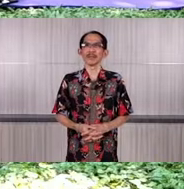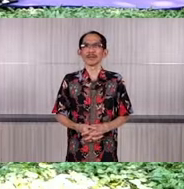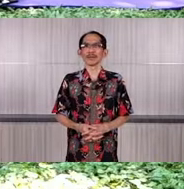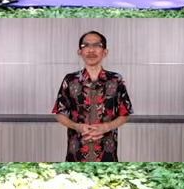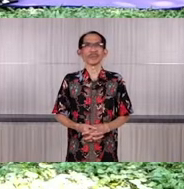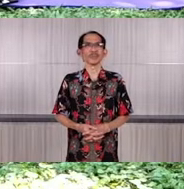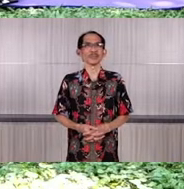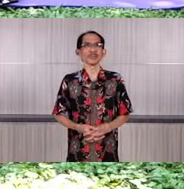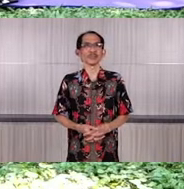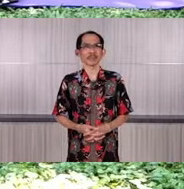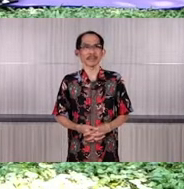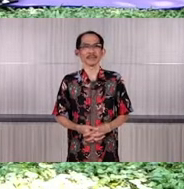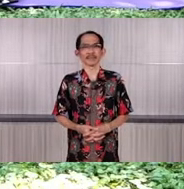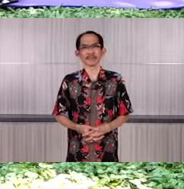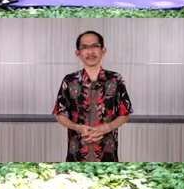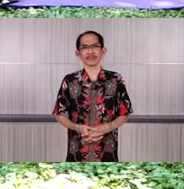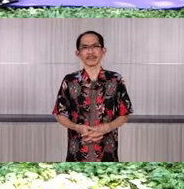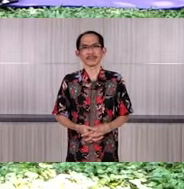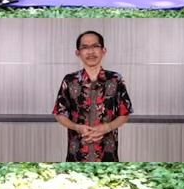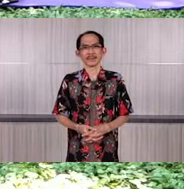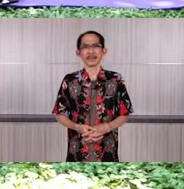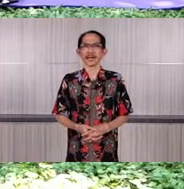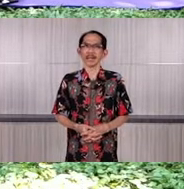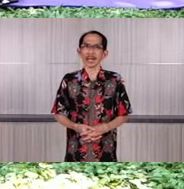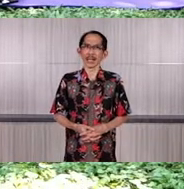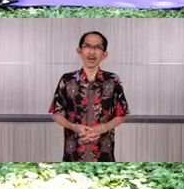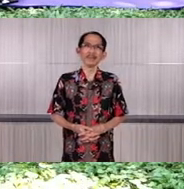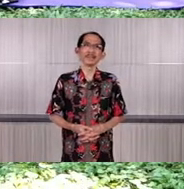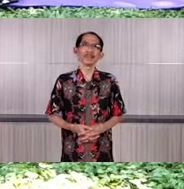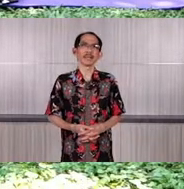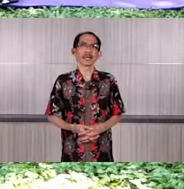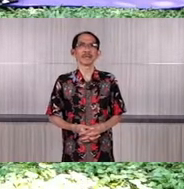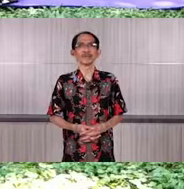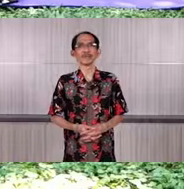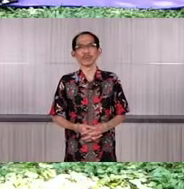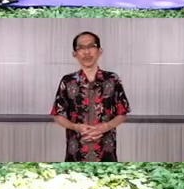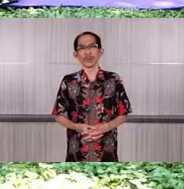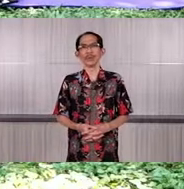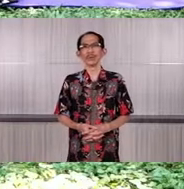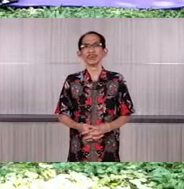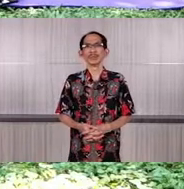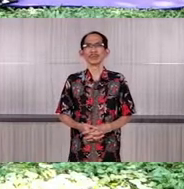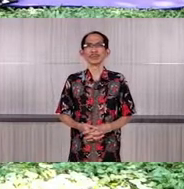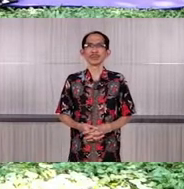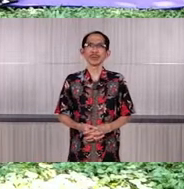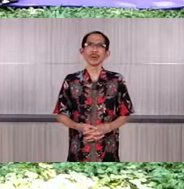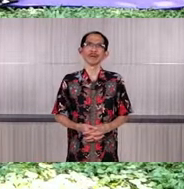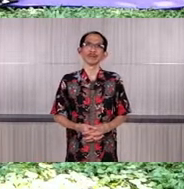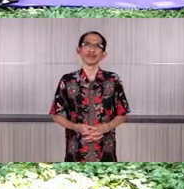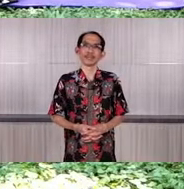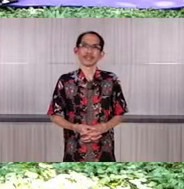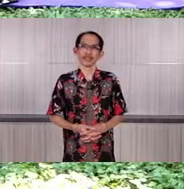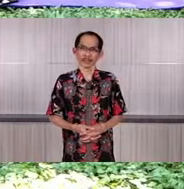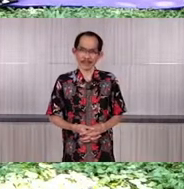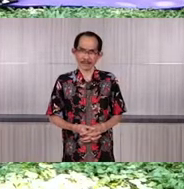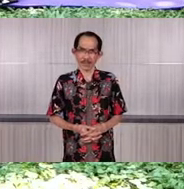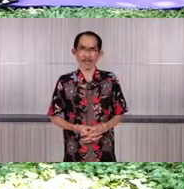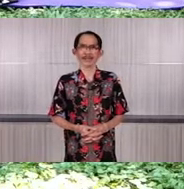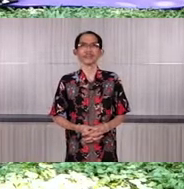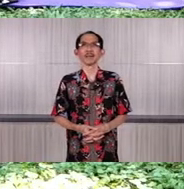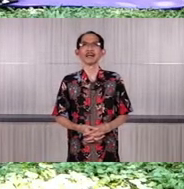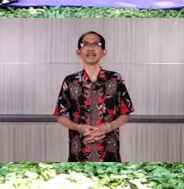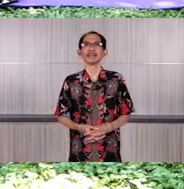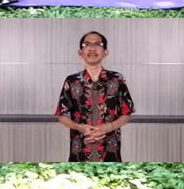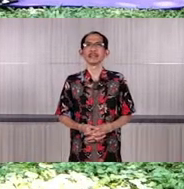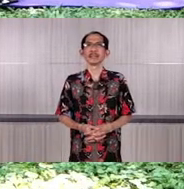receiving from this practice, and allow that gift to flow throughout your